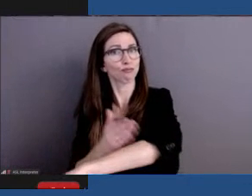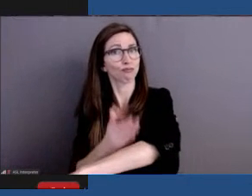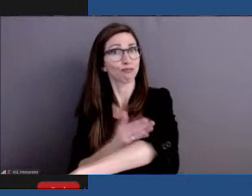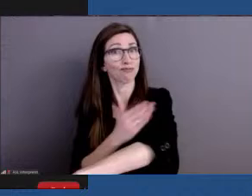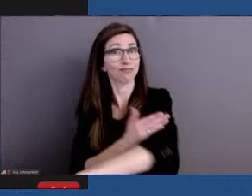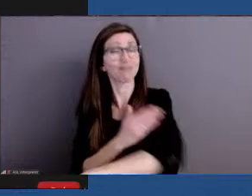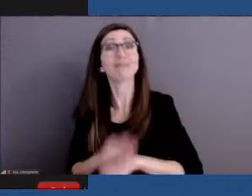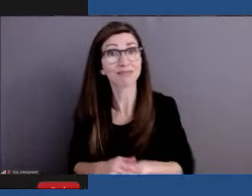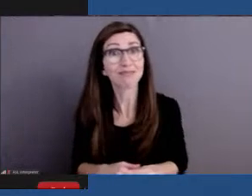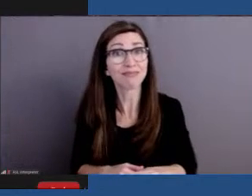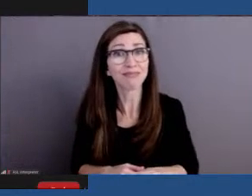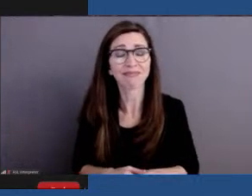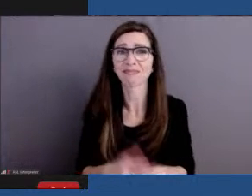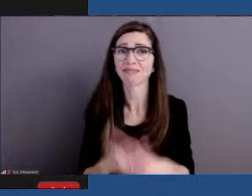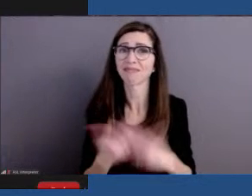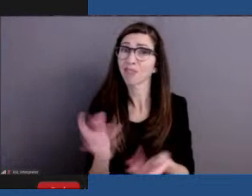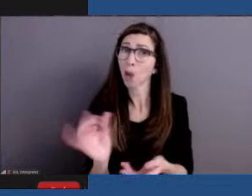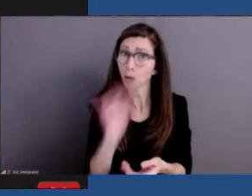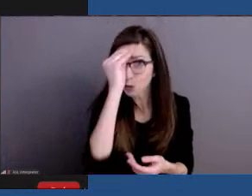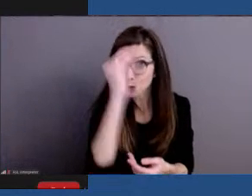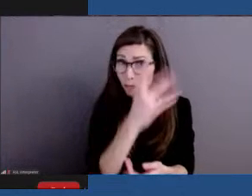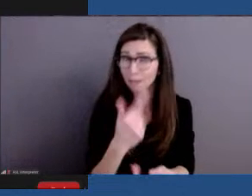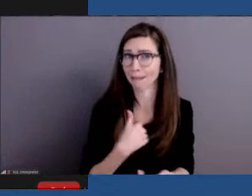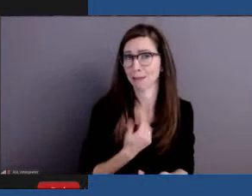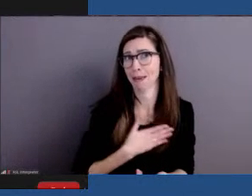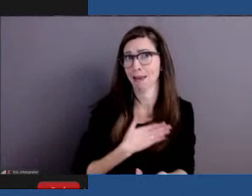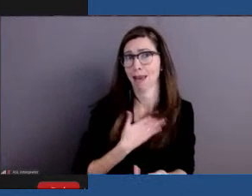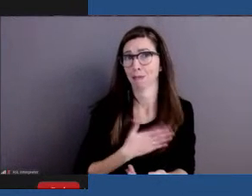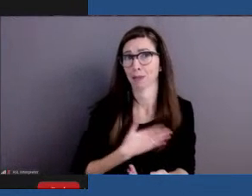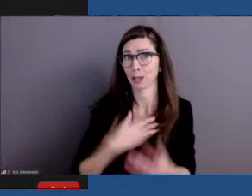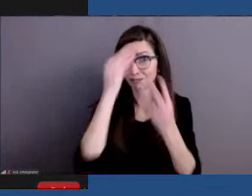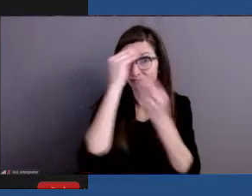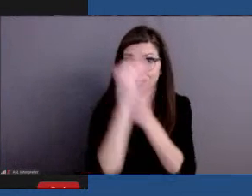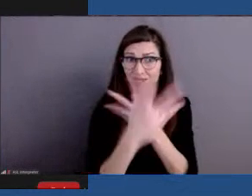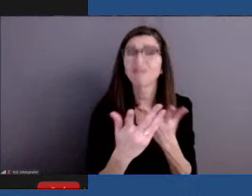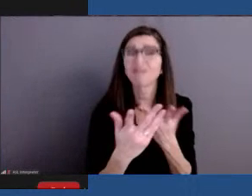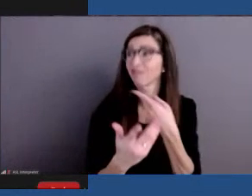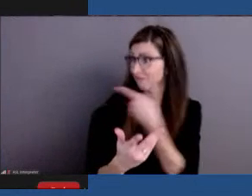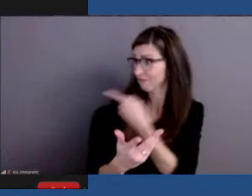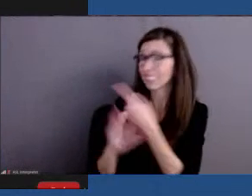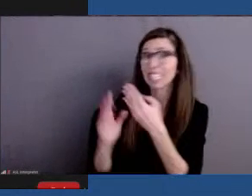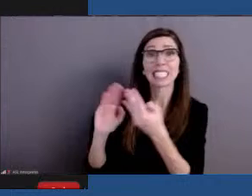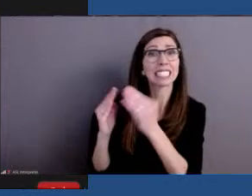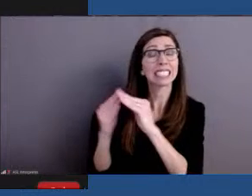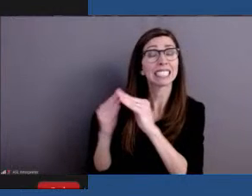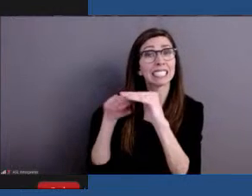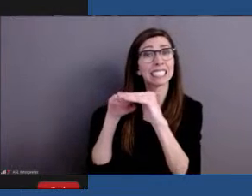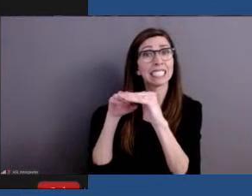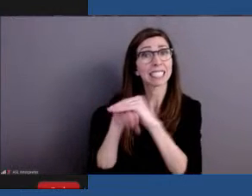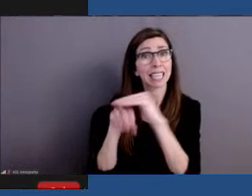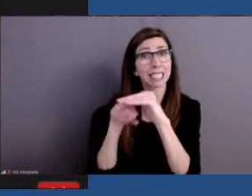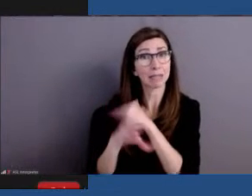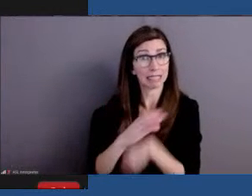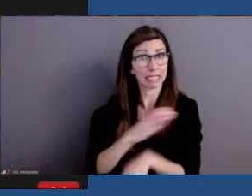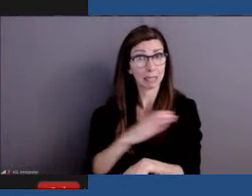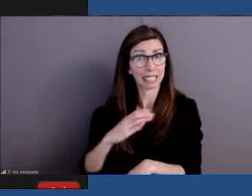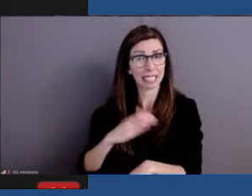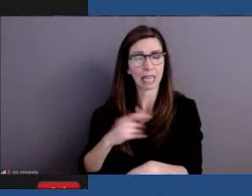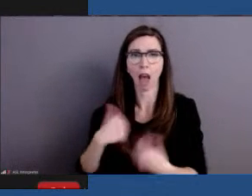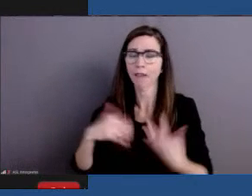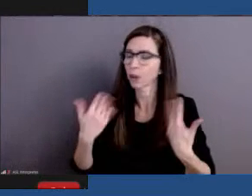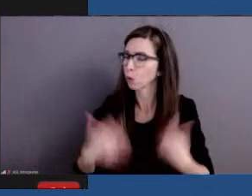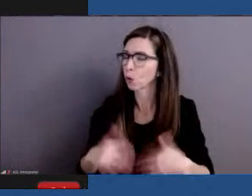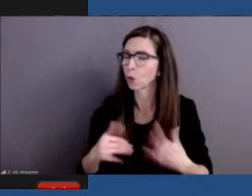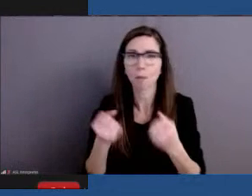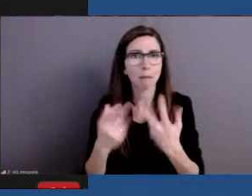I'm happy to say that I've worked closely with the city's Accessibility Advisory Committee on a number of projects. I've had